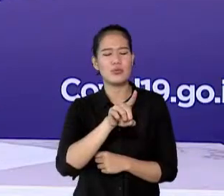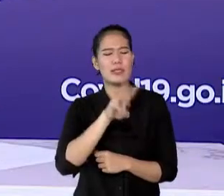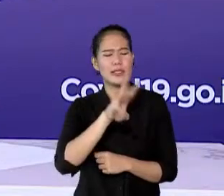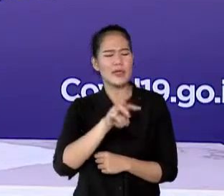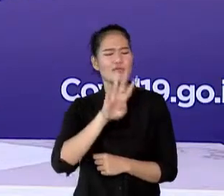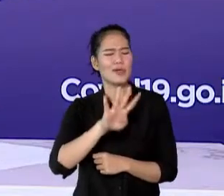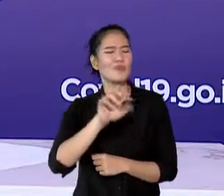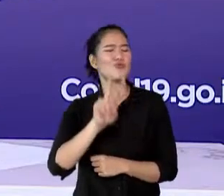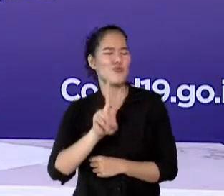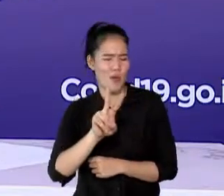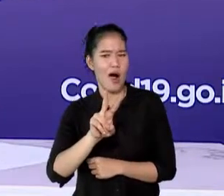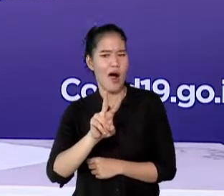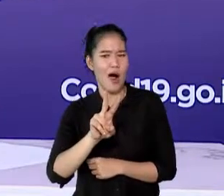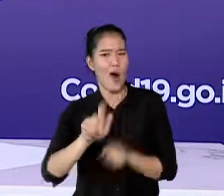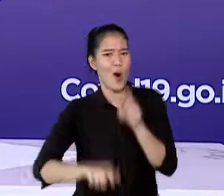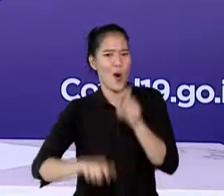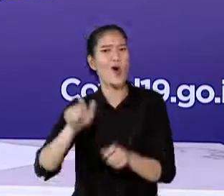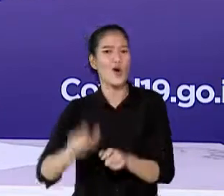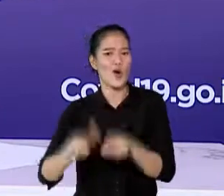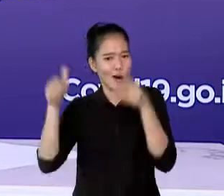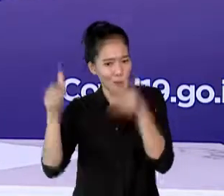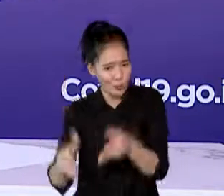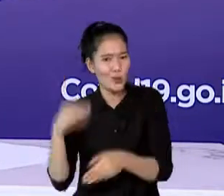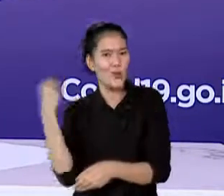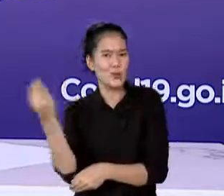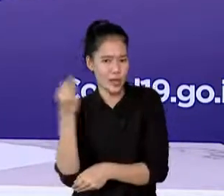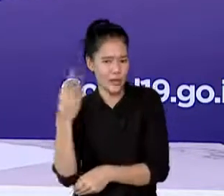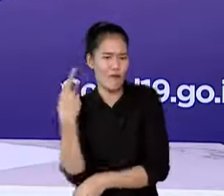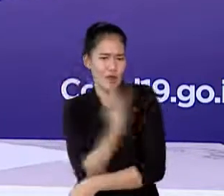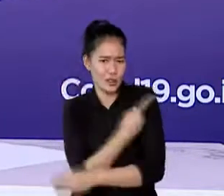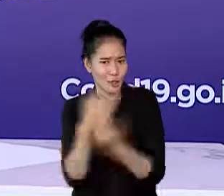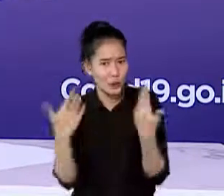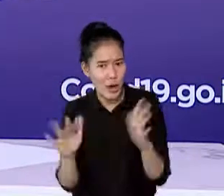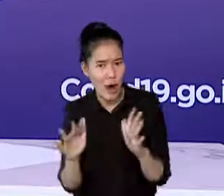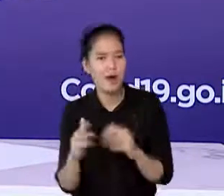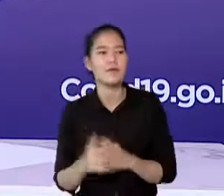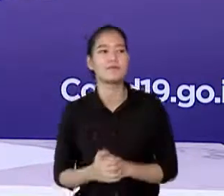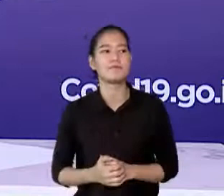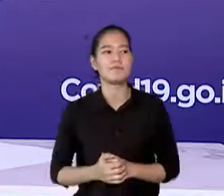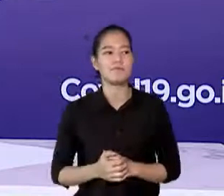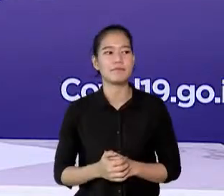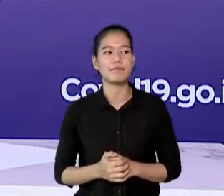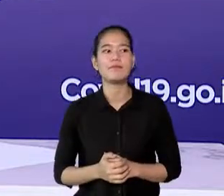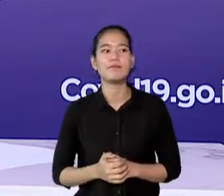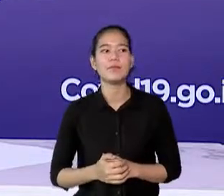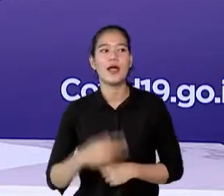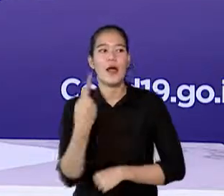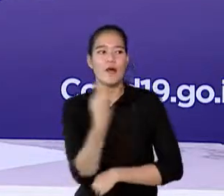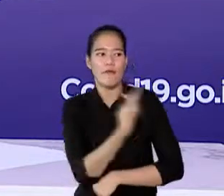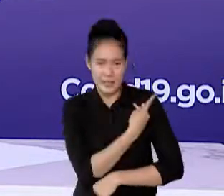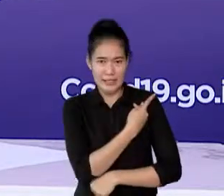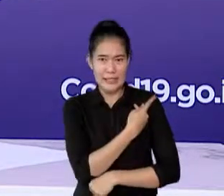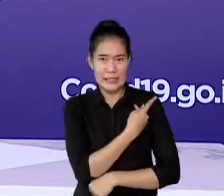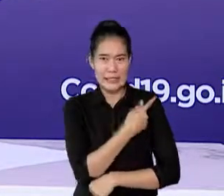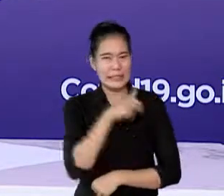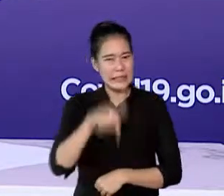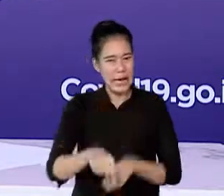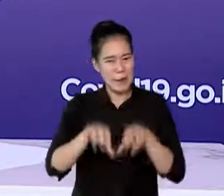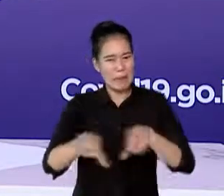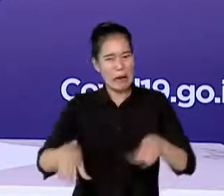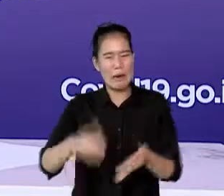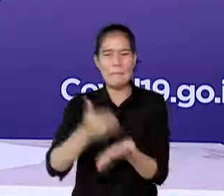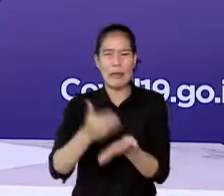1,342 people from this sector that have been vaccinated. However, vaccinations are